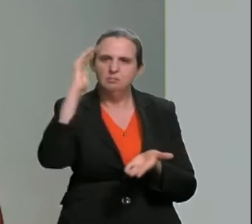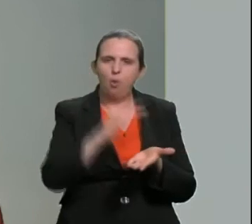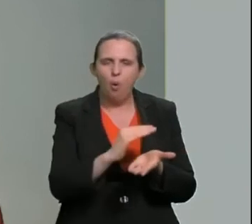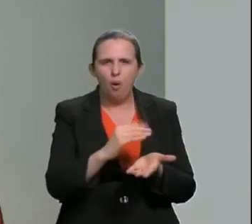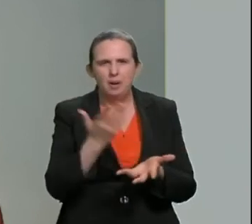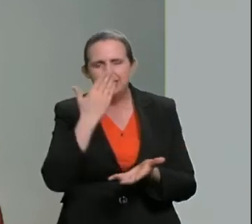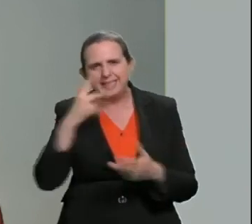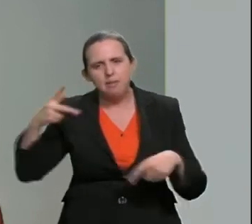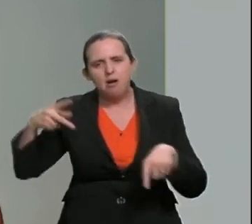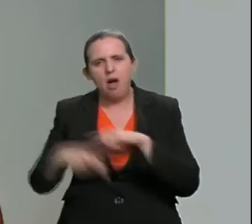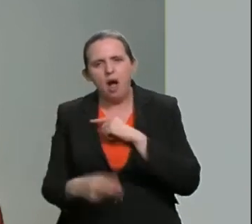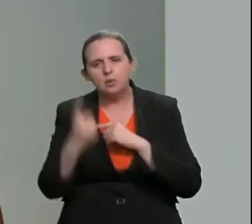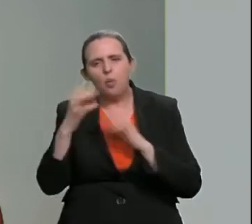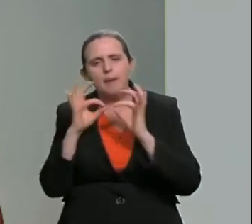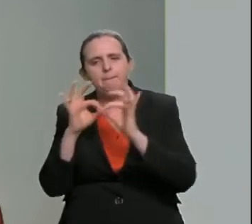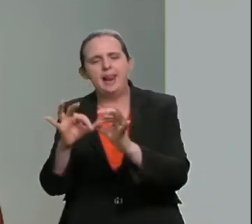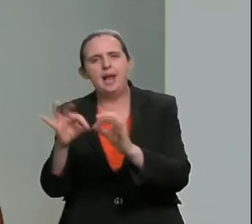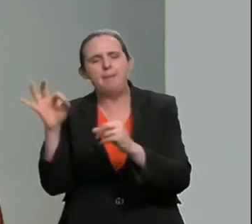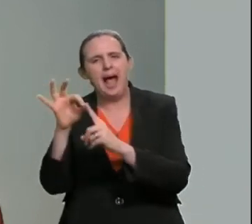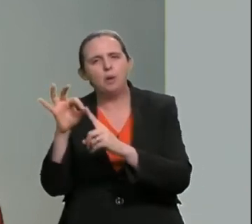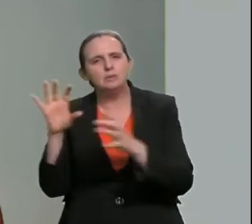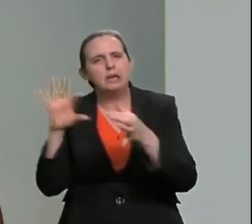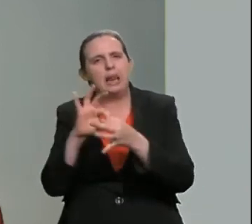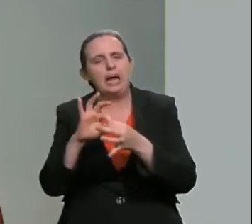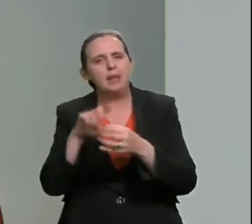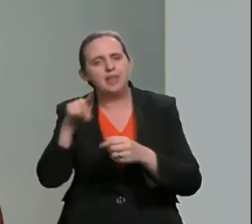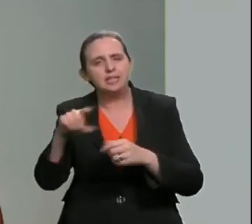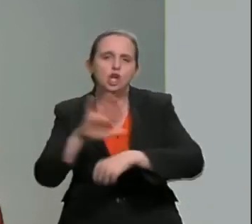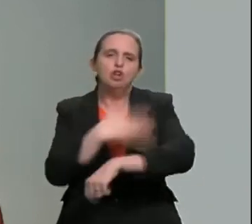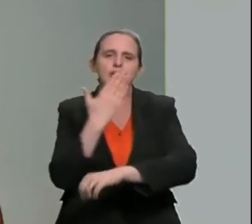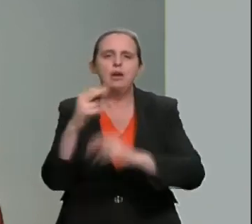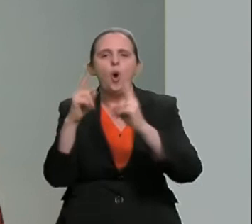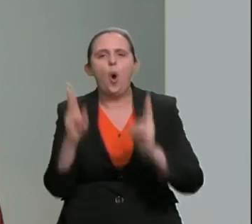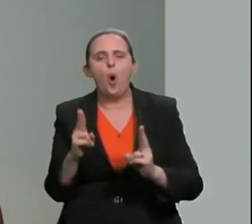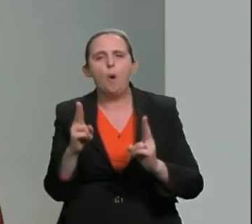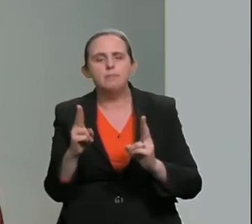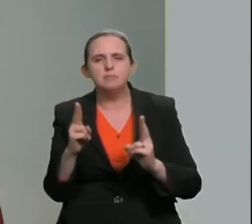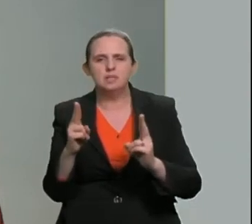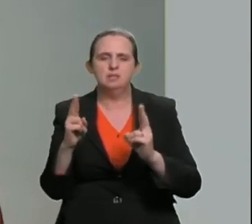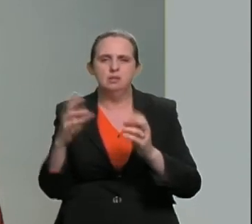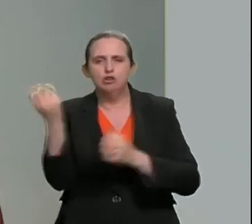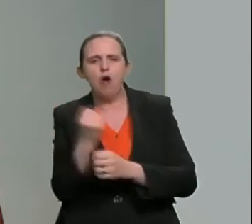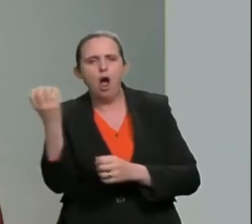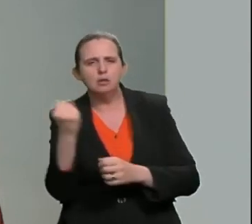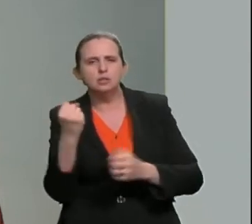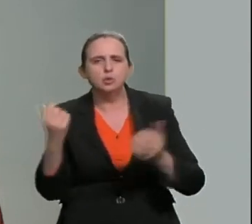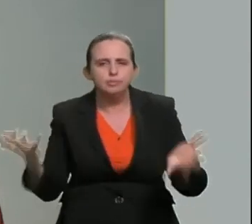billion from the Green Homes grant that he promised for businesses, homeowners and the